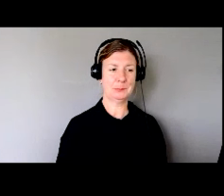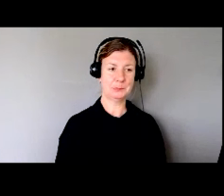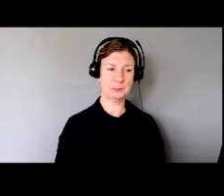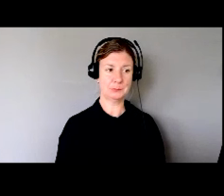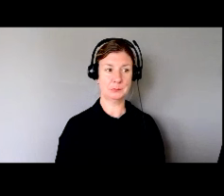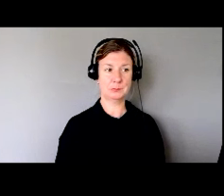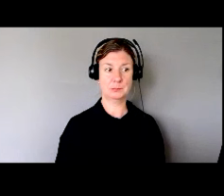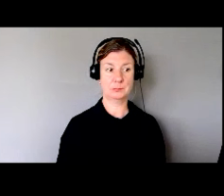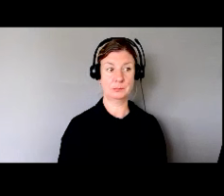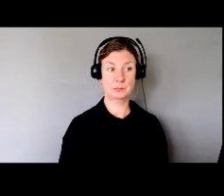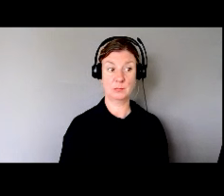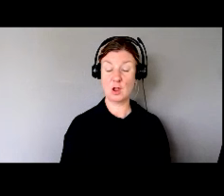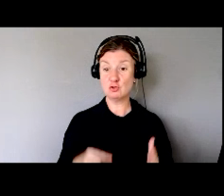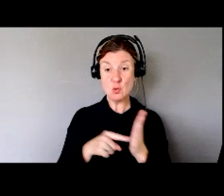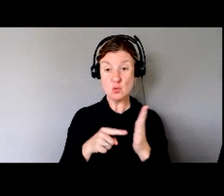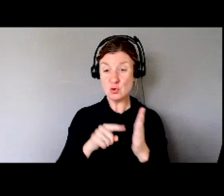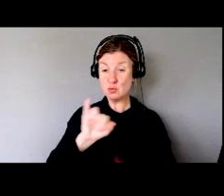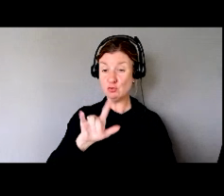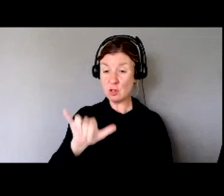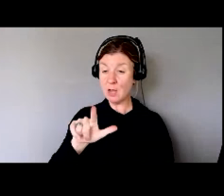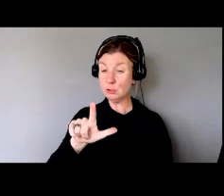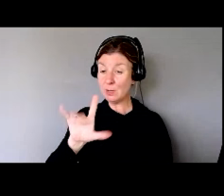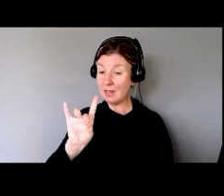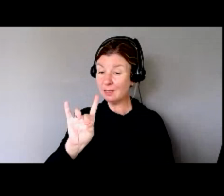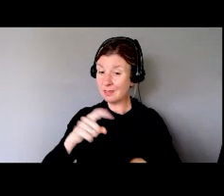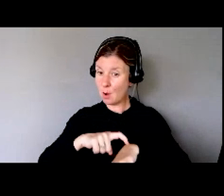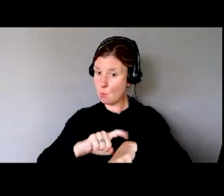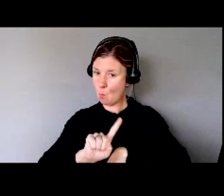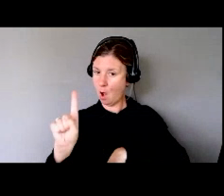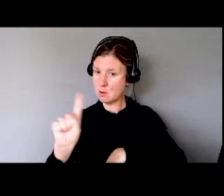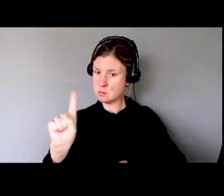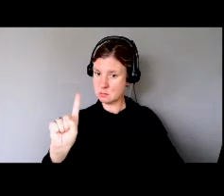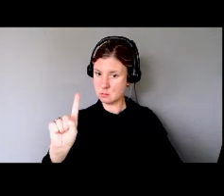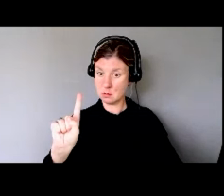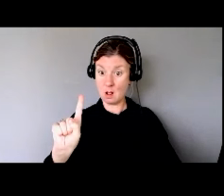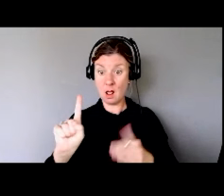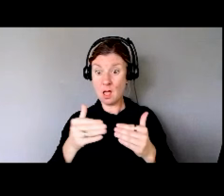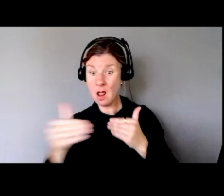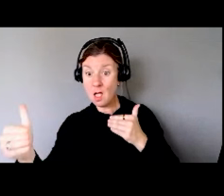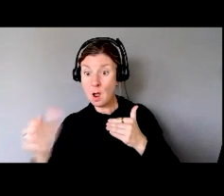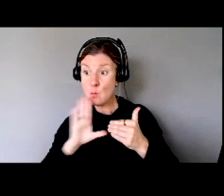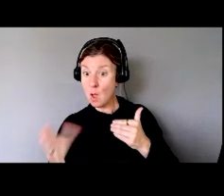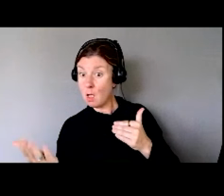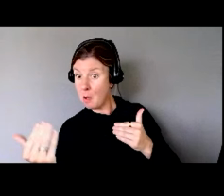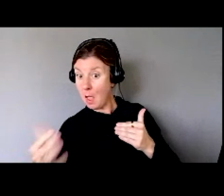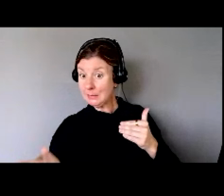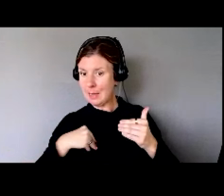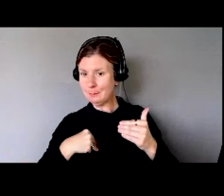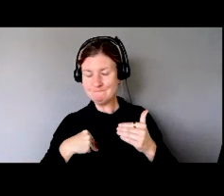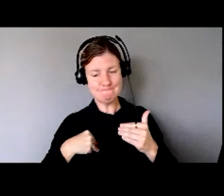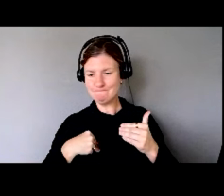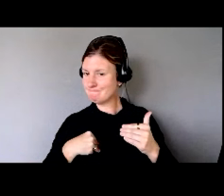The deadline is July 28th at 1 p.m. After this, applications will be evaluated by